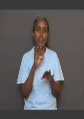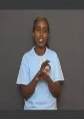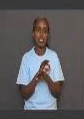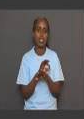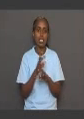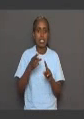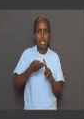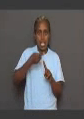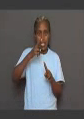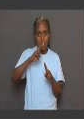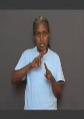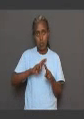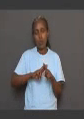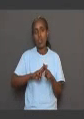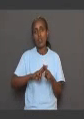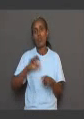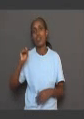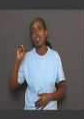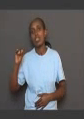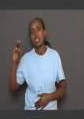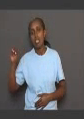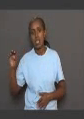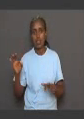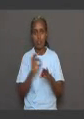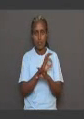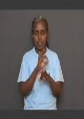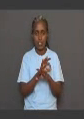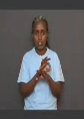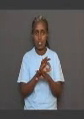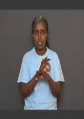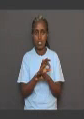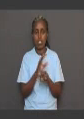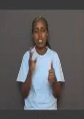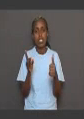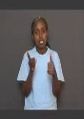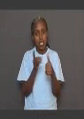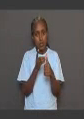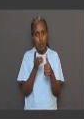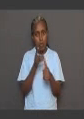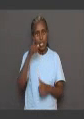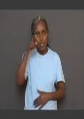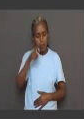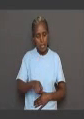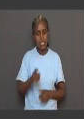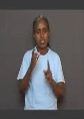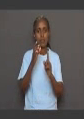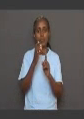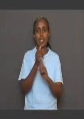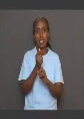the reciprocal of the sine function, the domain must